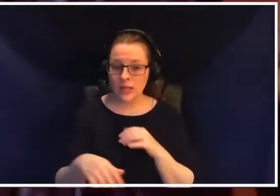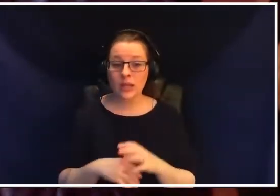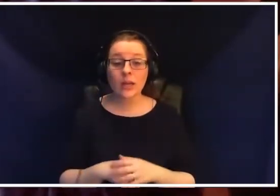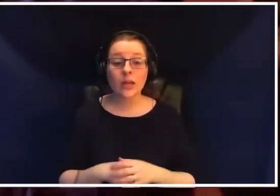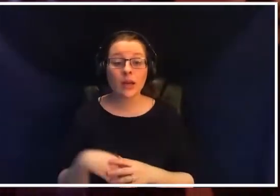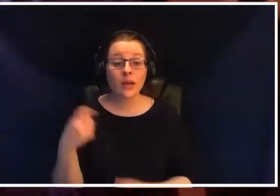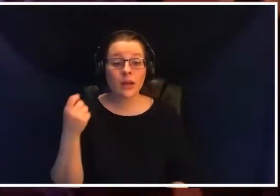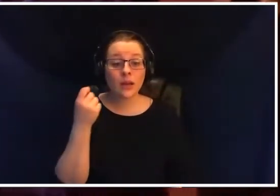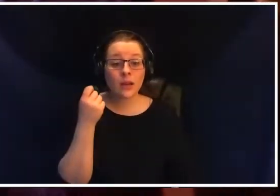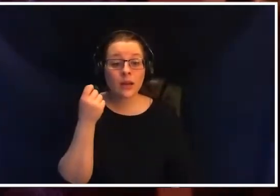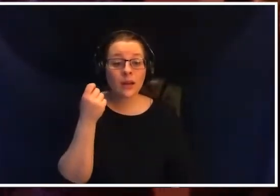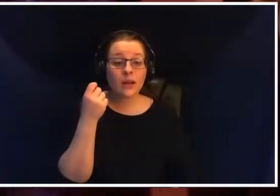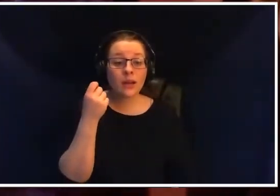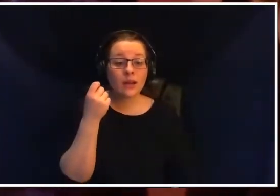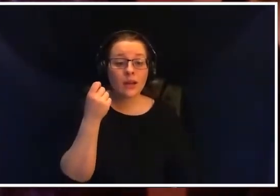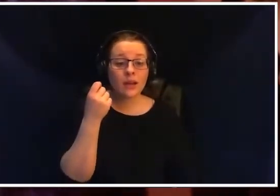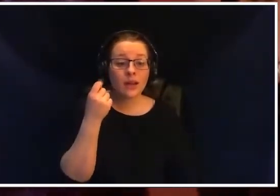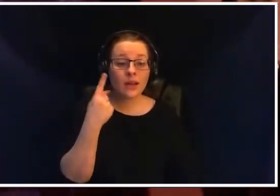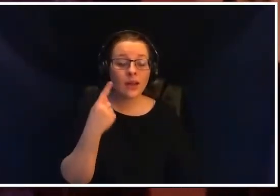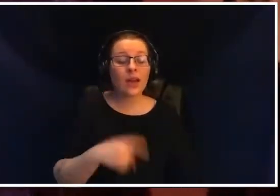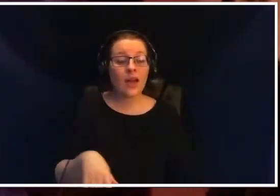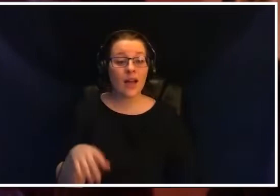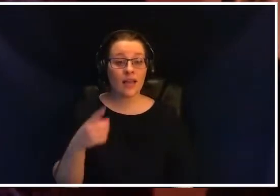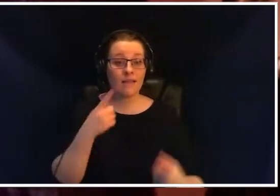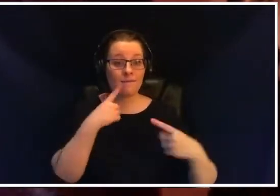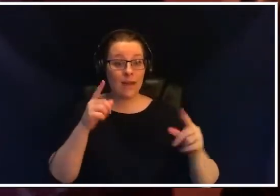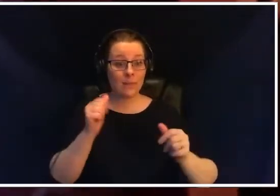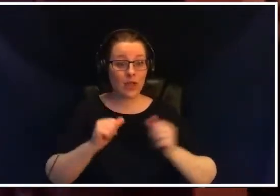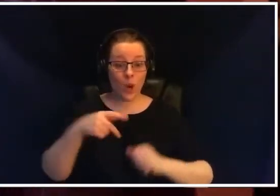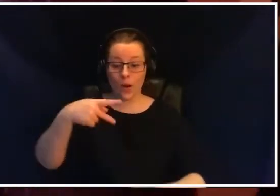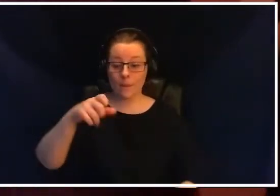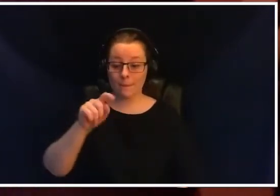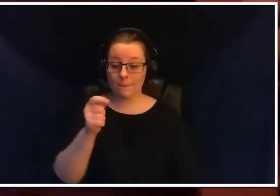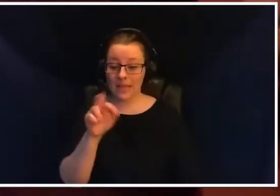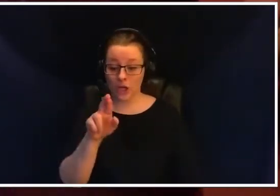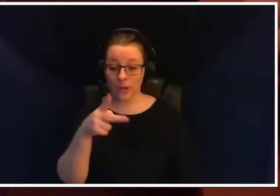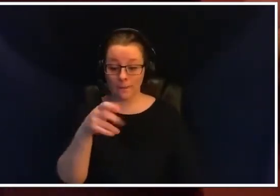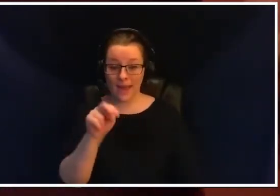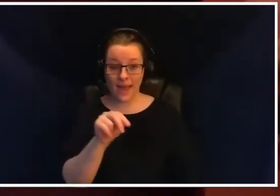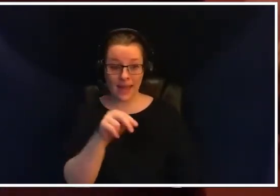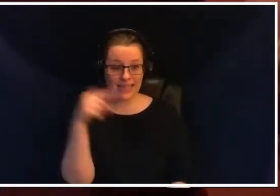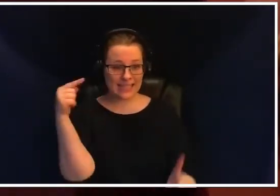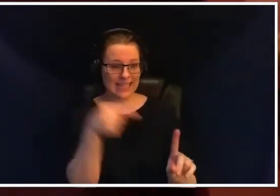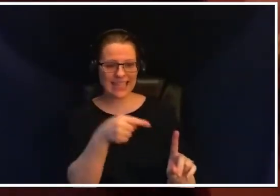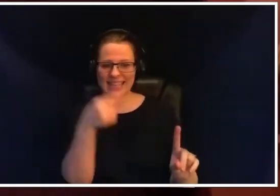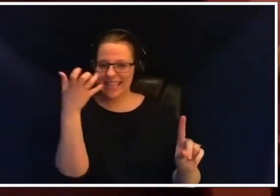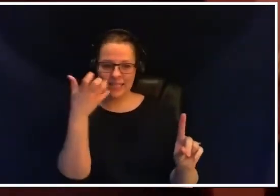in the hit Broadway show, Peter Pan. And that's what this song is from.